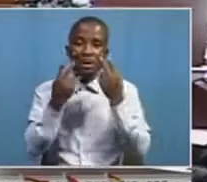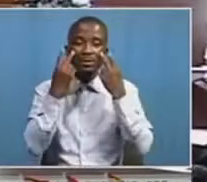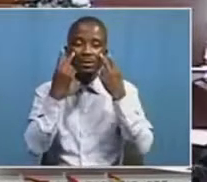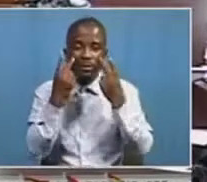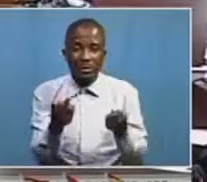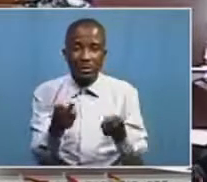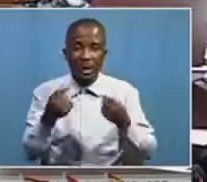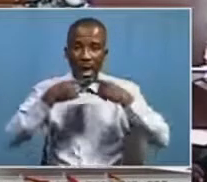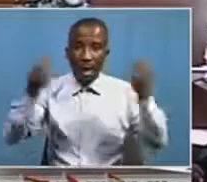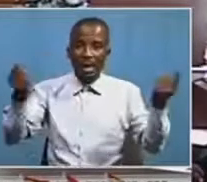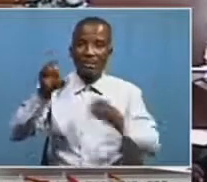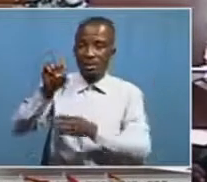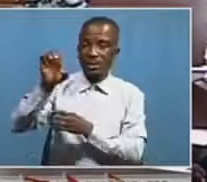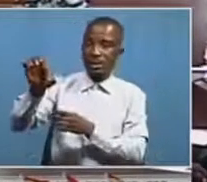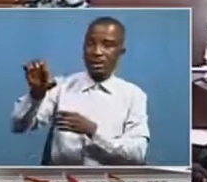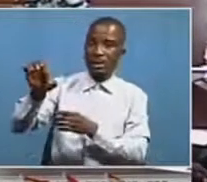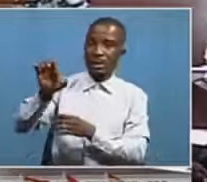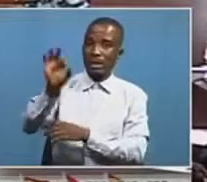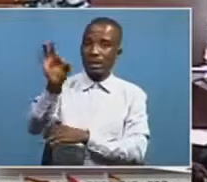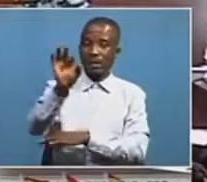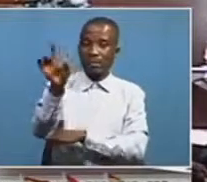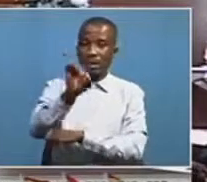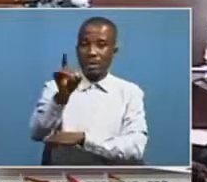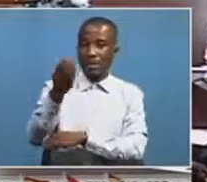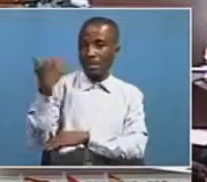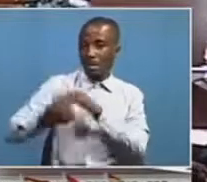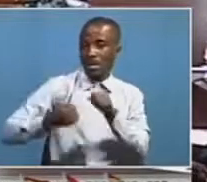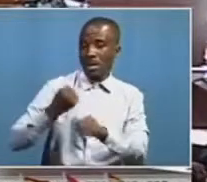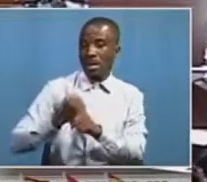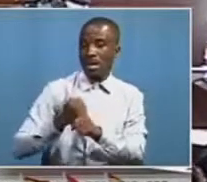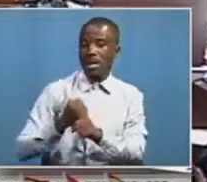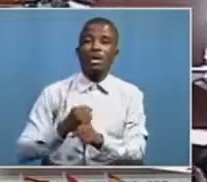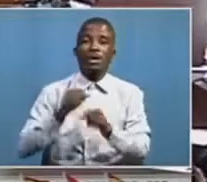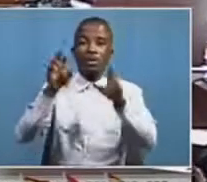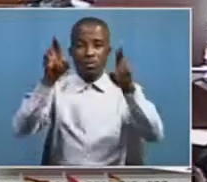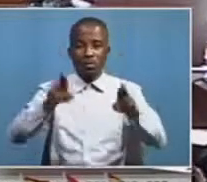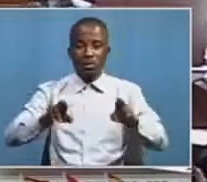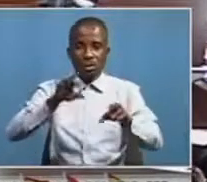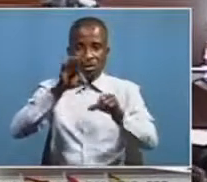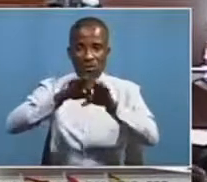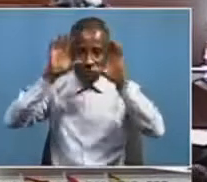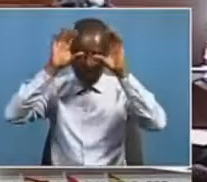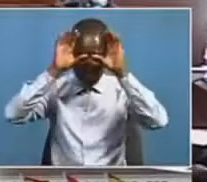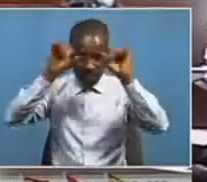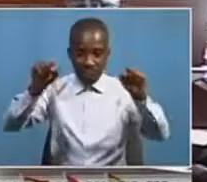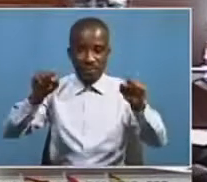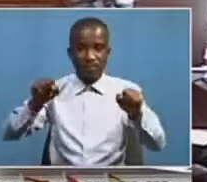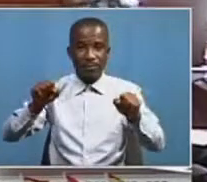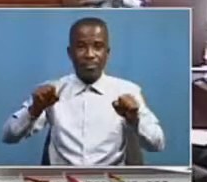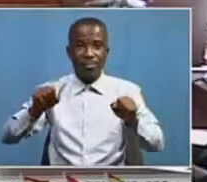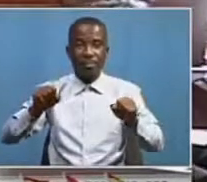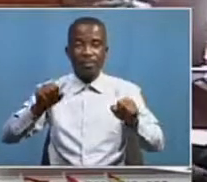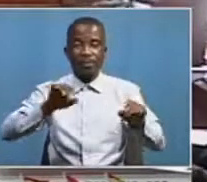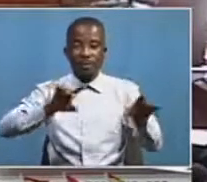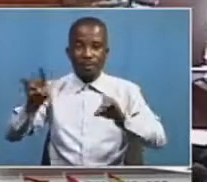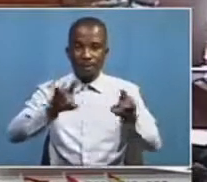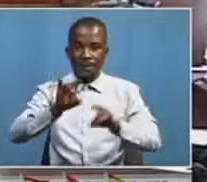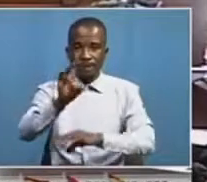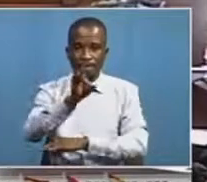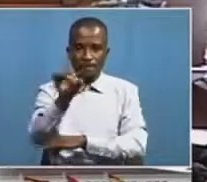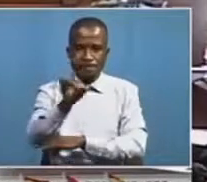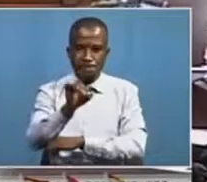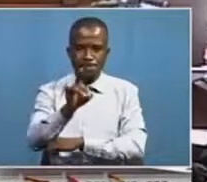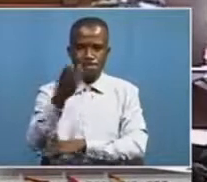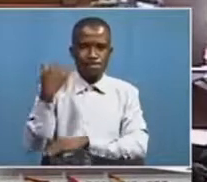by the first respondent dated 9 December 2020 of the results of the presidential elections conducted on the 7 December